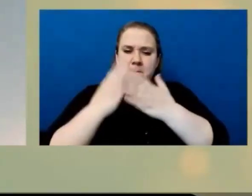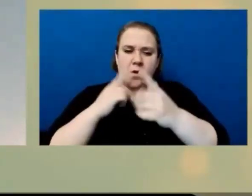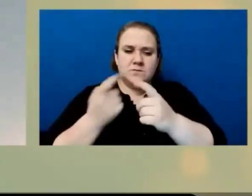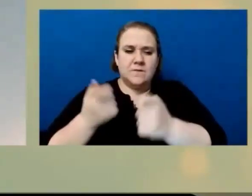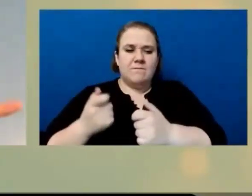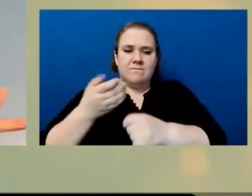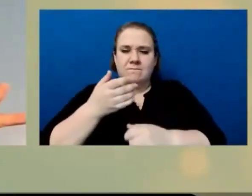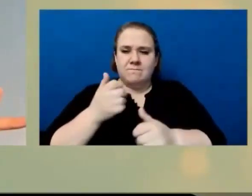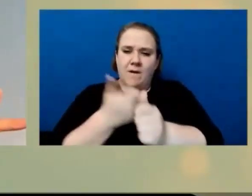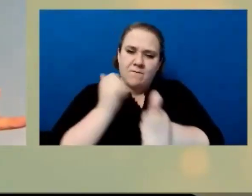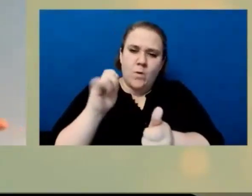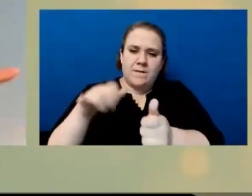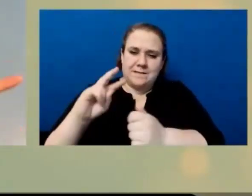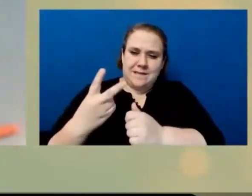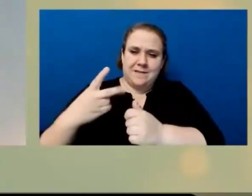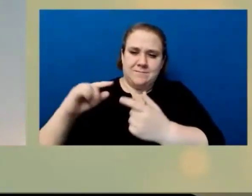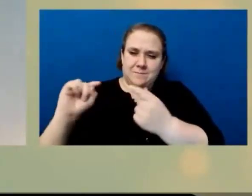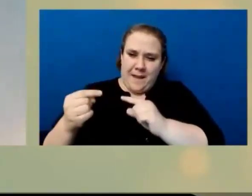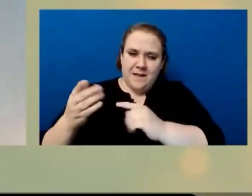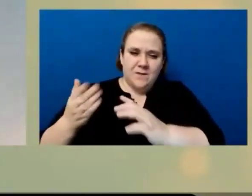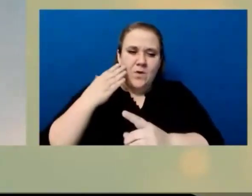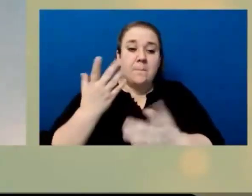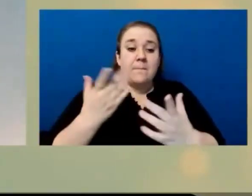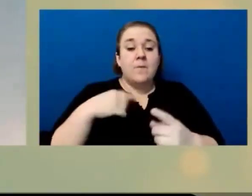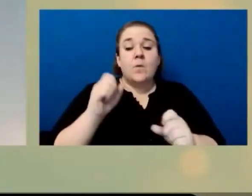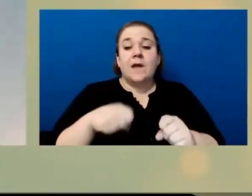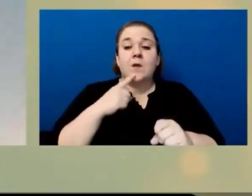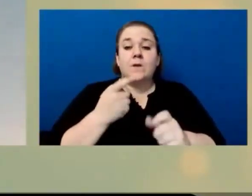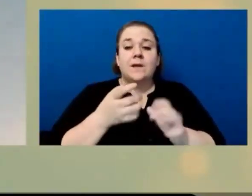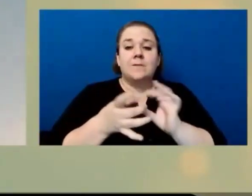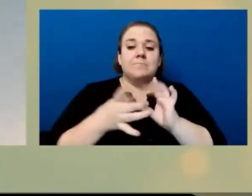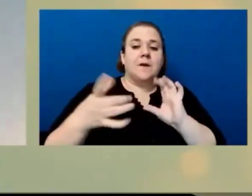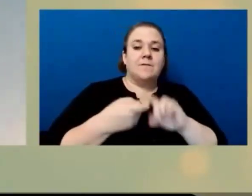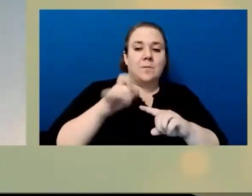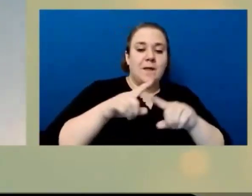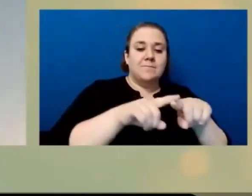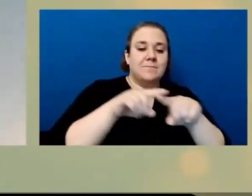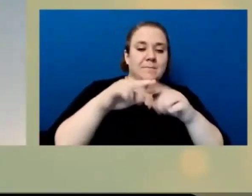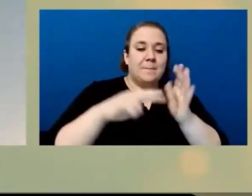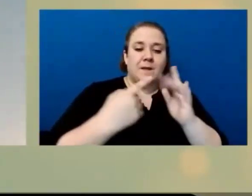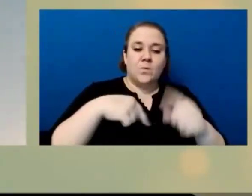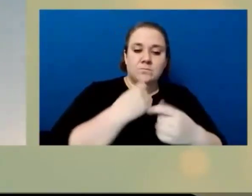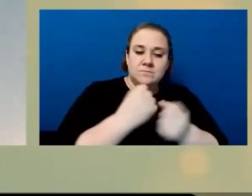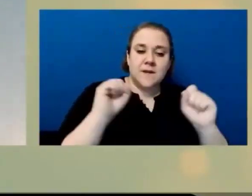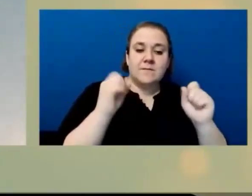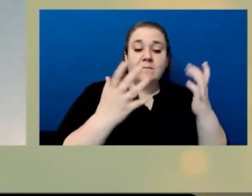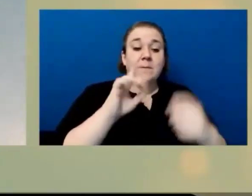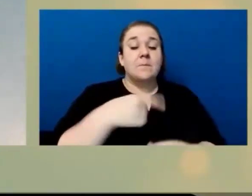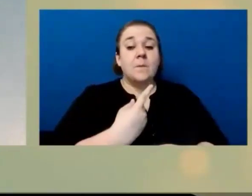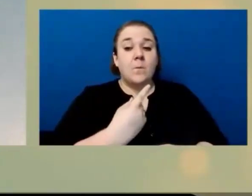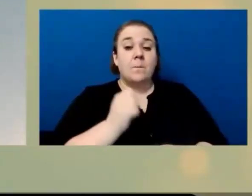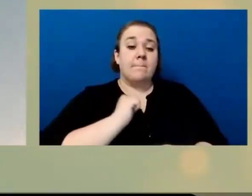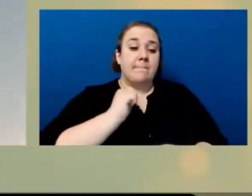If I don't rely on you, I could be sure I was okay. And if I leave first, they can't kick me out. And if I distance myself from